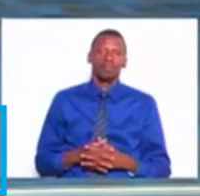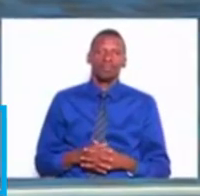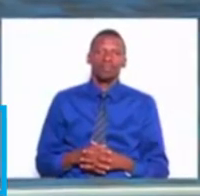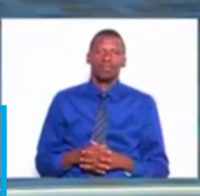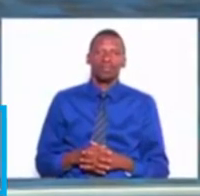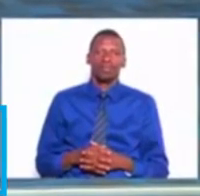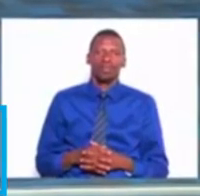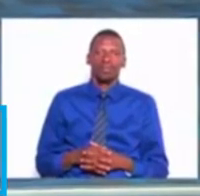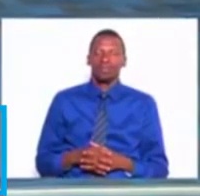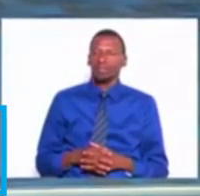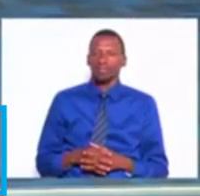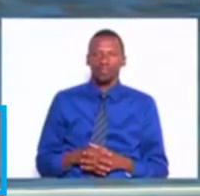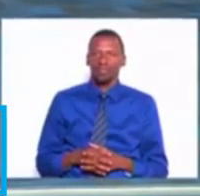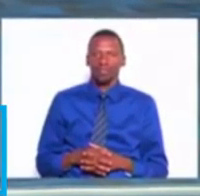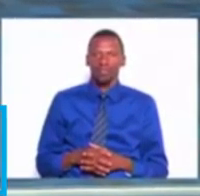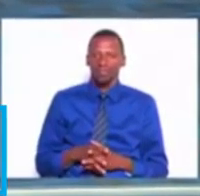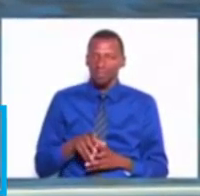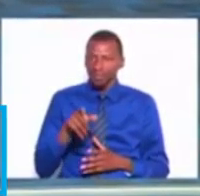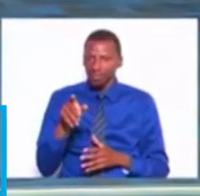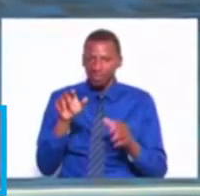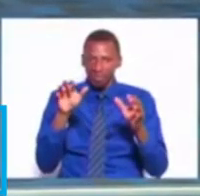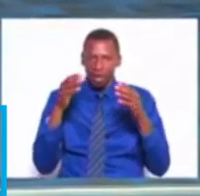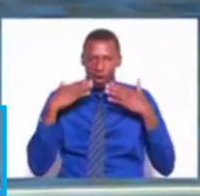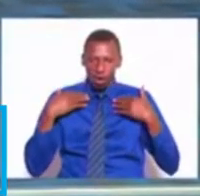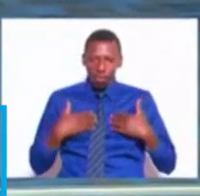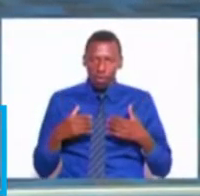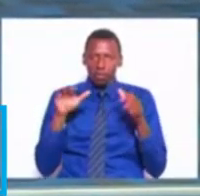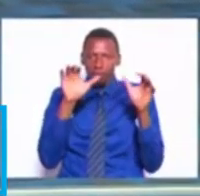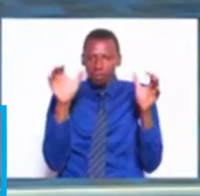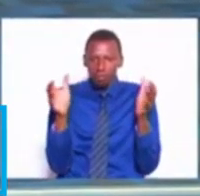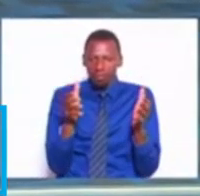You will never eat number 8.